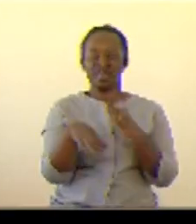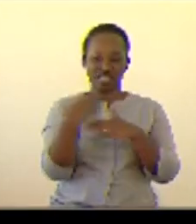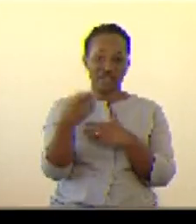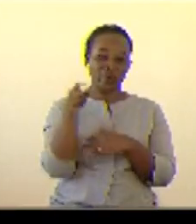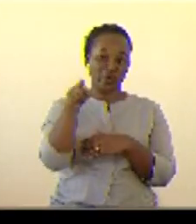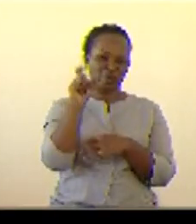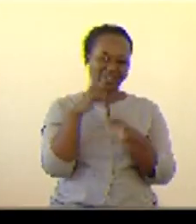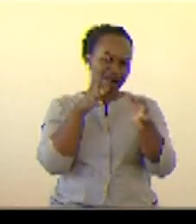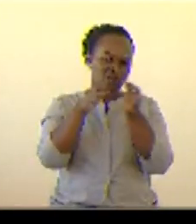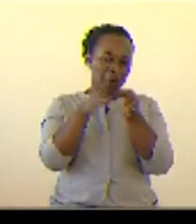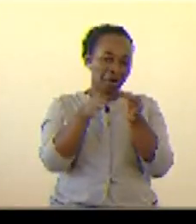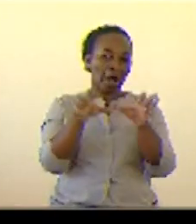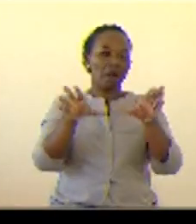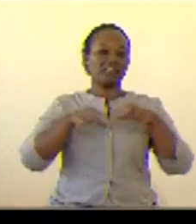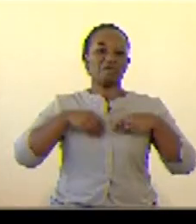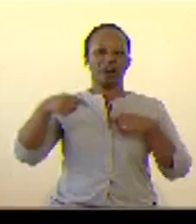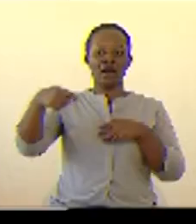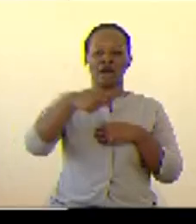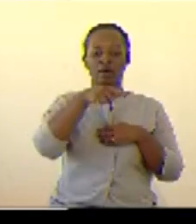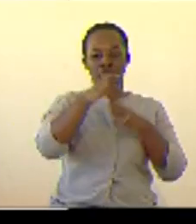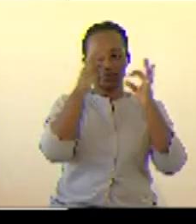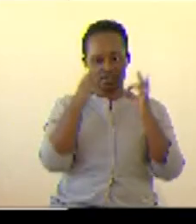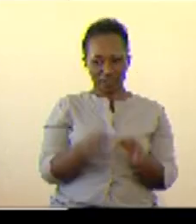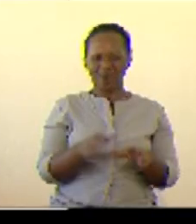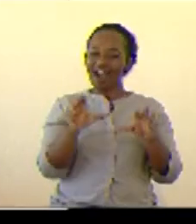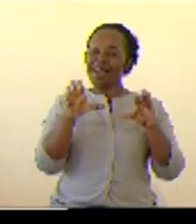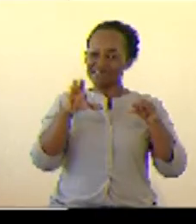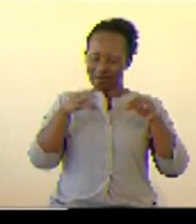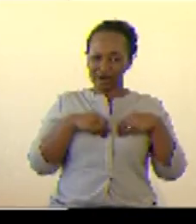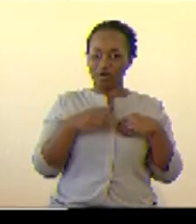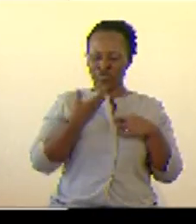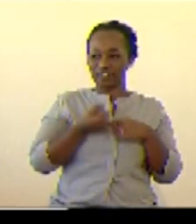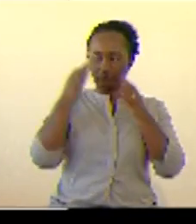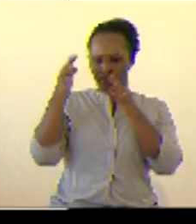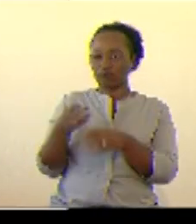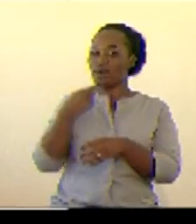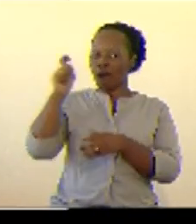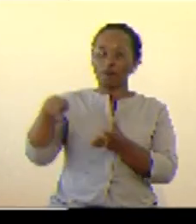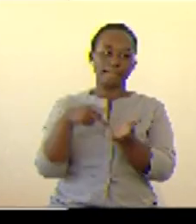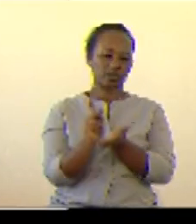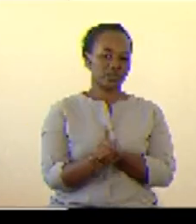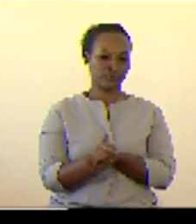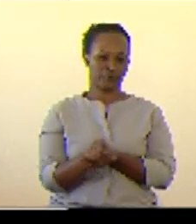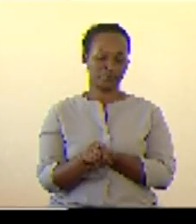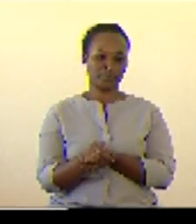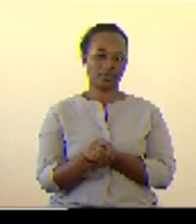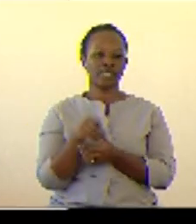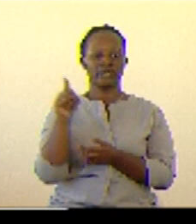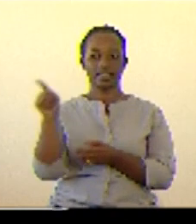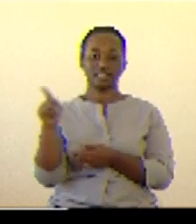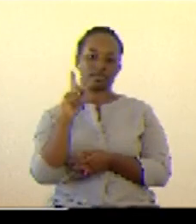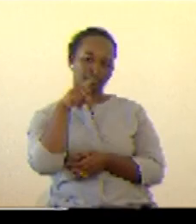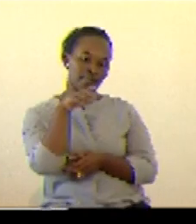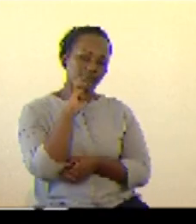Persuasive advertising. He convinces you to the point that you accept and buy his goods. So that is persuasive advertising.